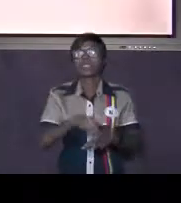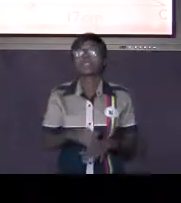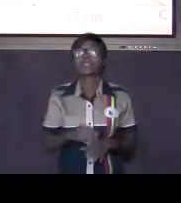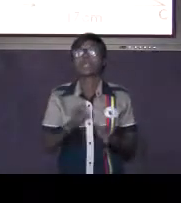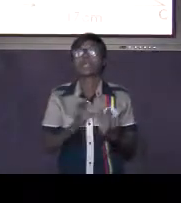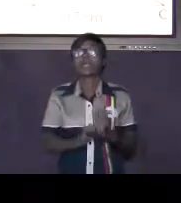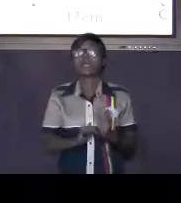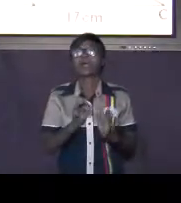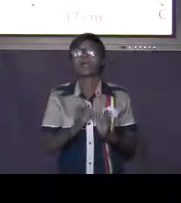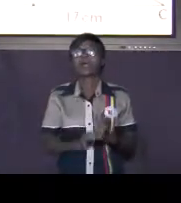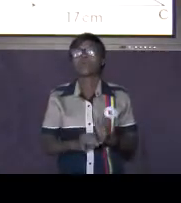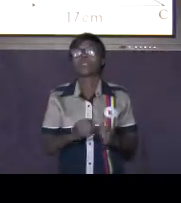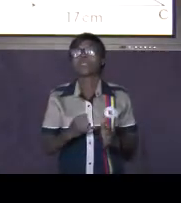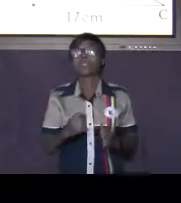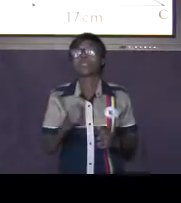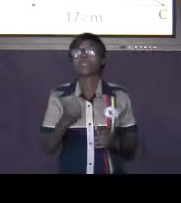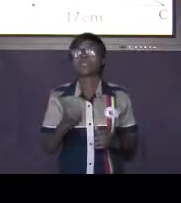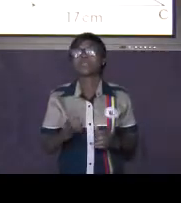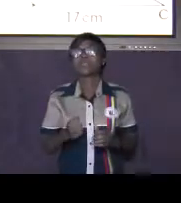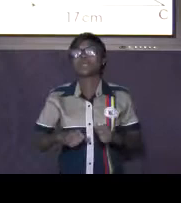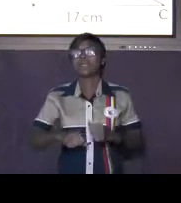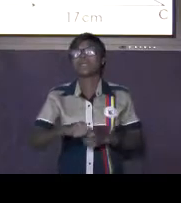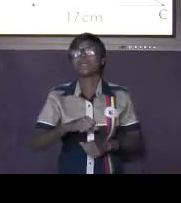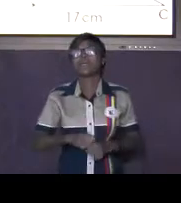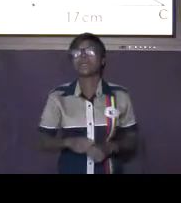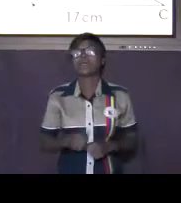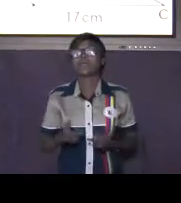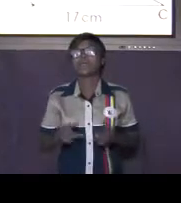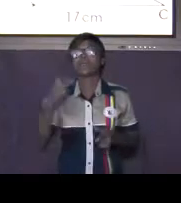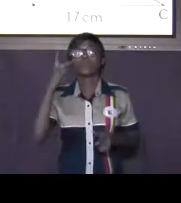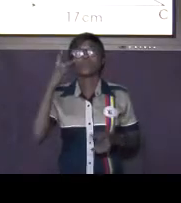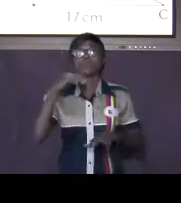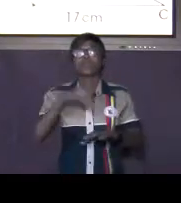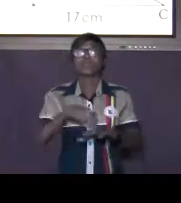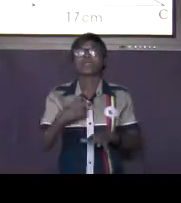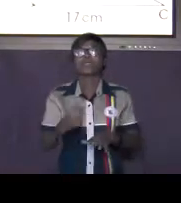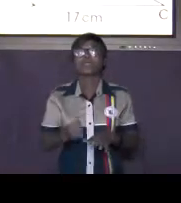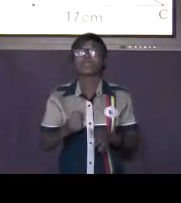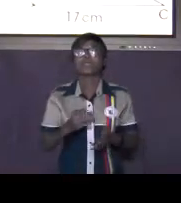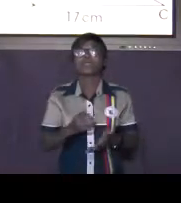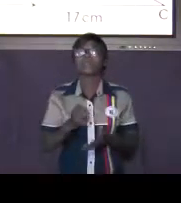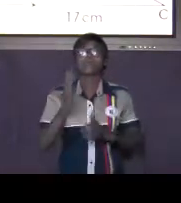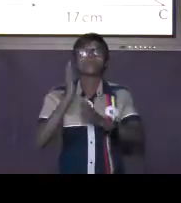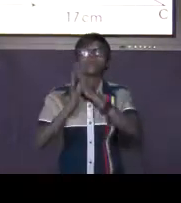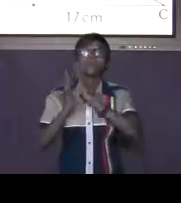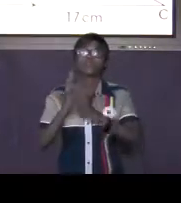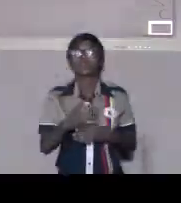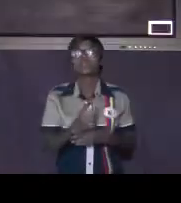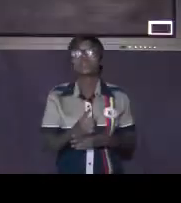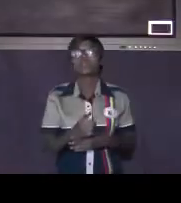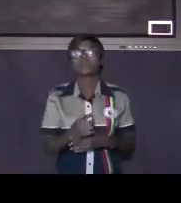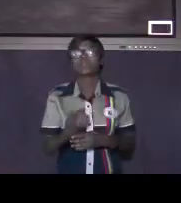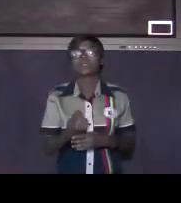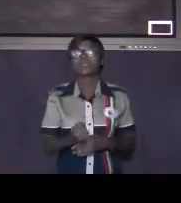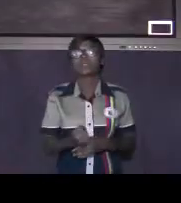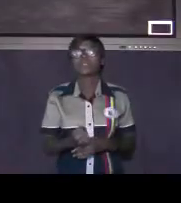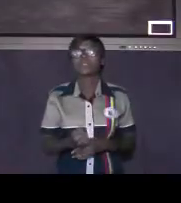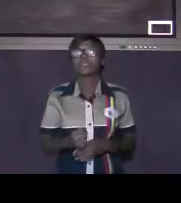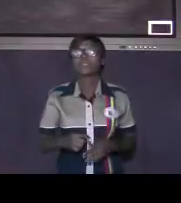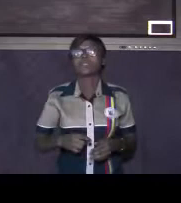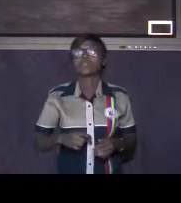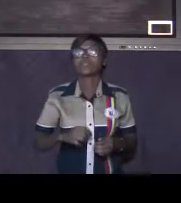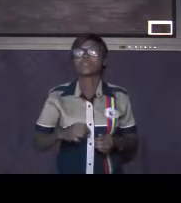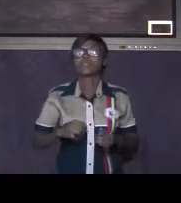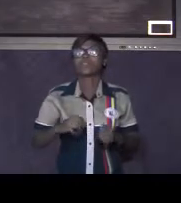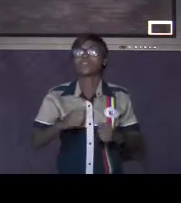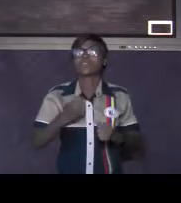land areas in hectares. But before we go into that, let's look at the correction to the last homework. The parallel sides here,